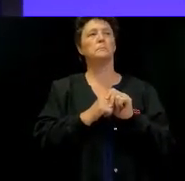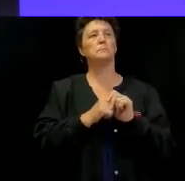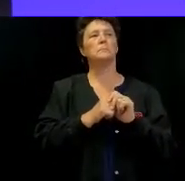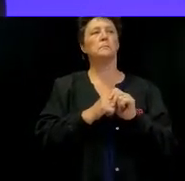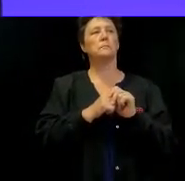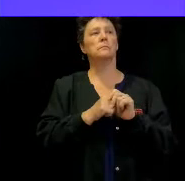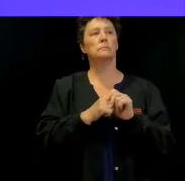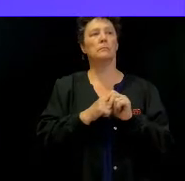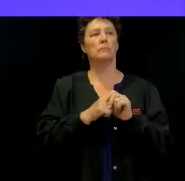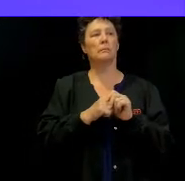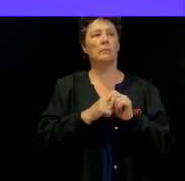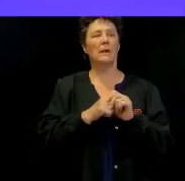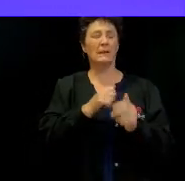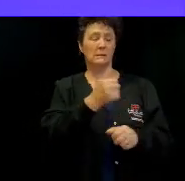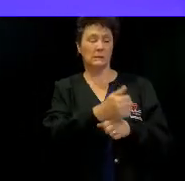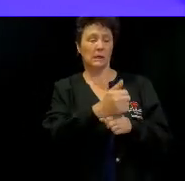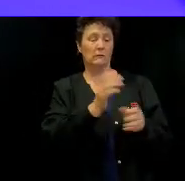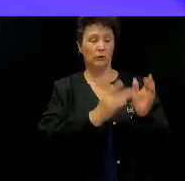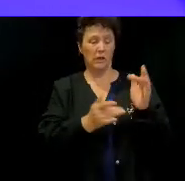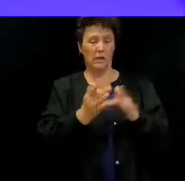And being in agony.